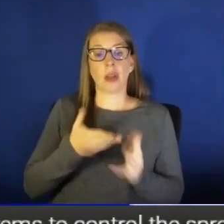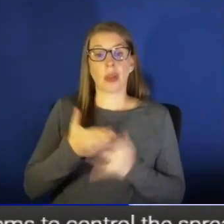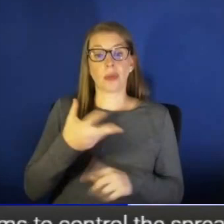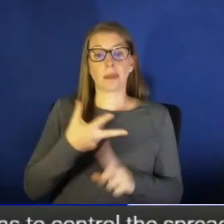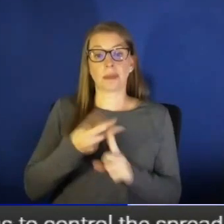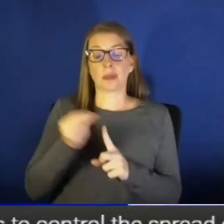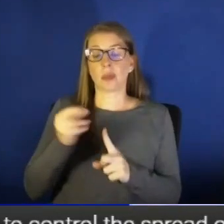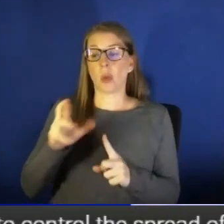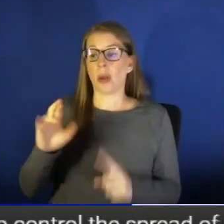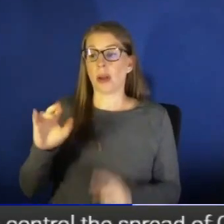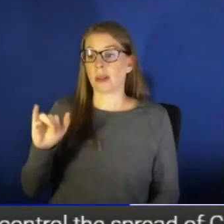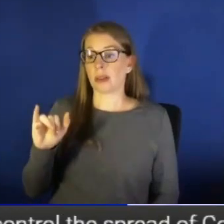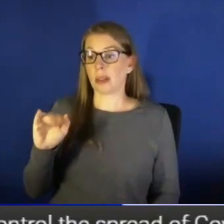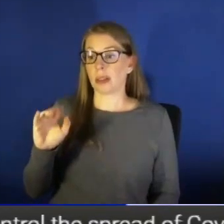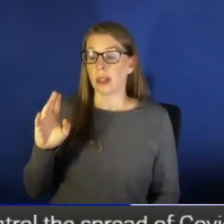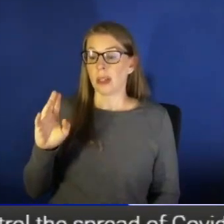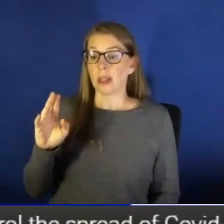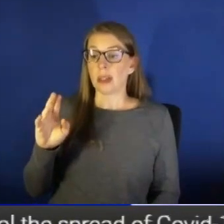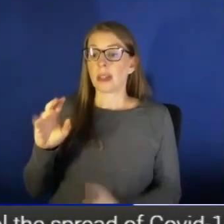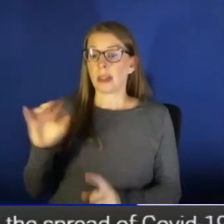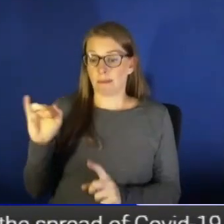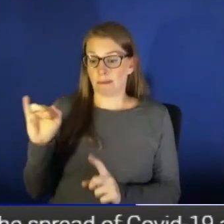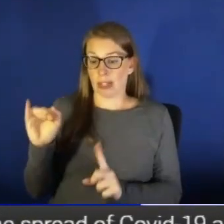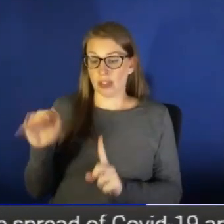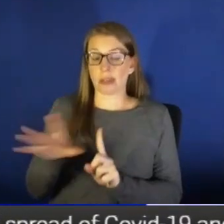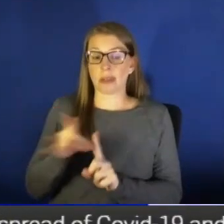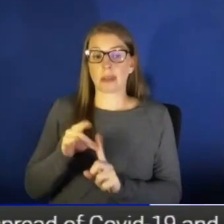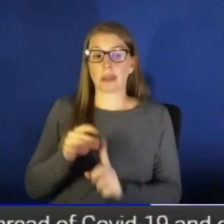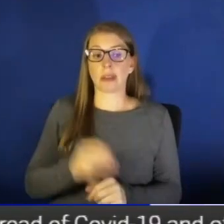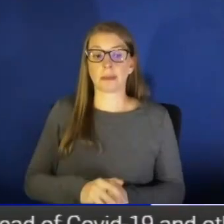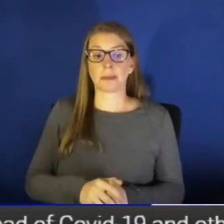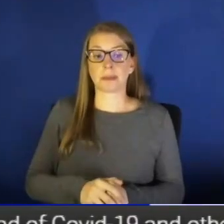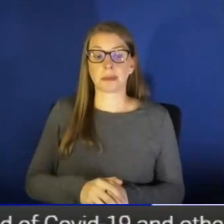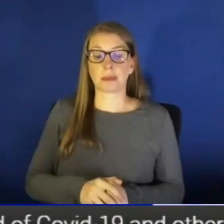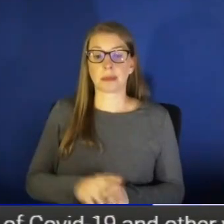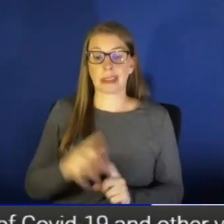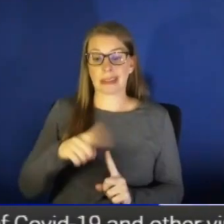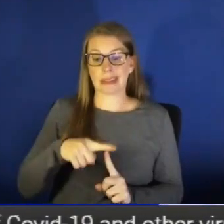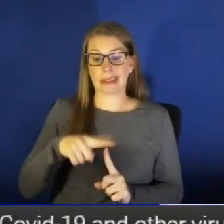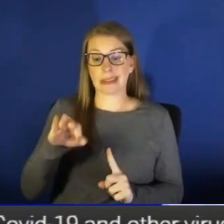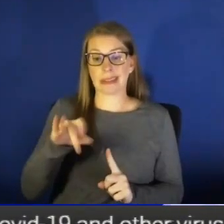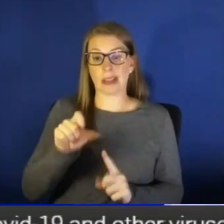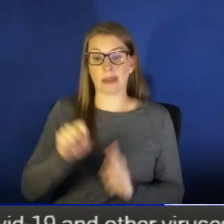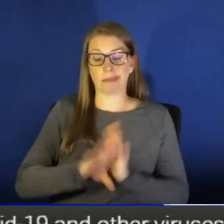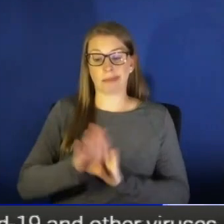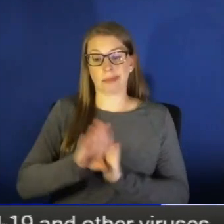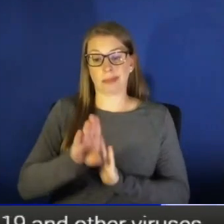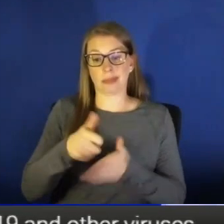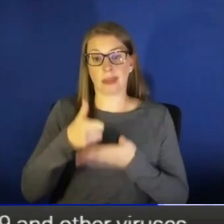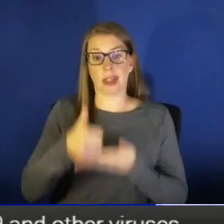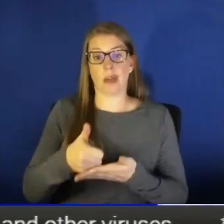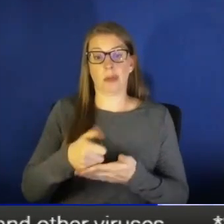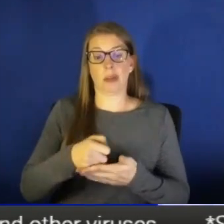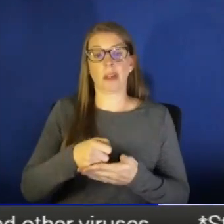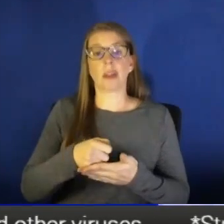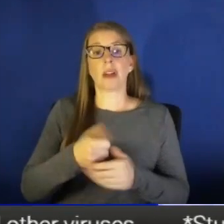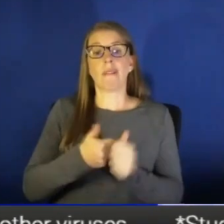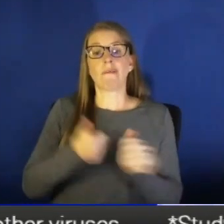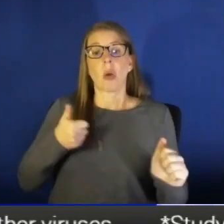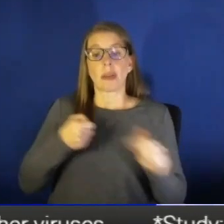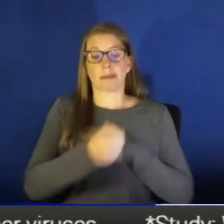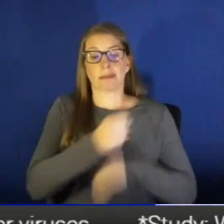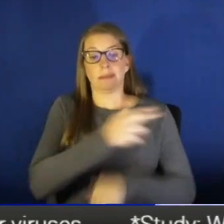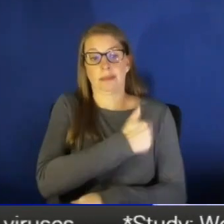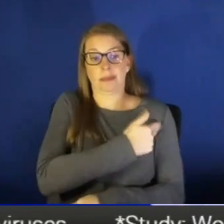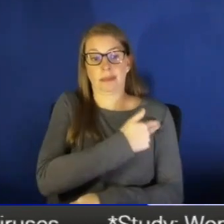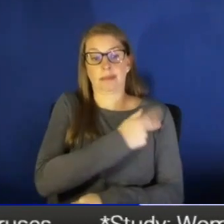that expansion of those T cells, which are very vital in helping protect you from hospitalization, severe disease, and death. So again, I don't think the book